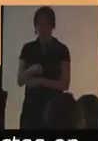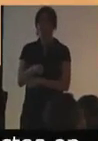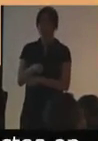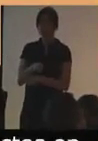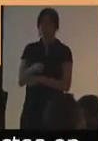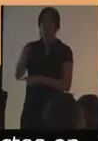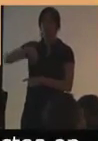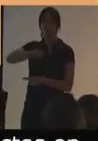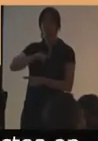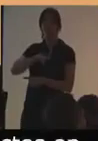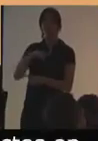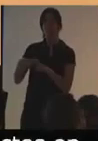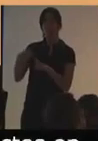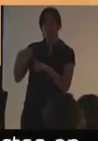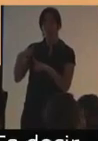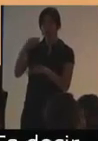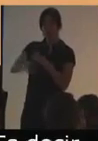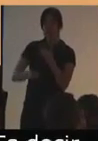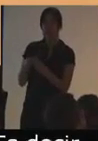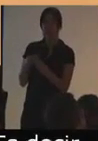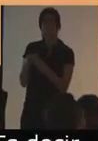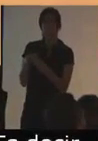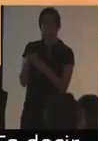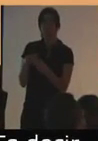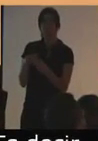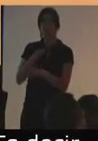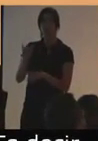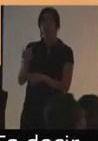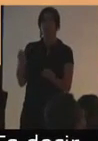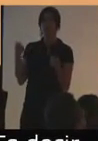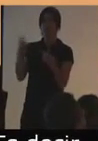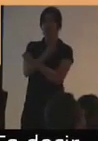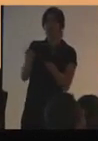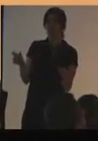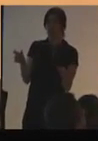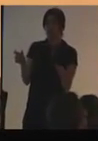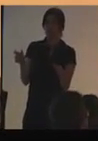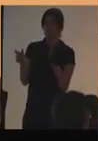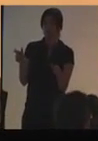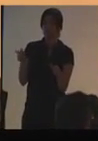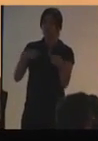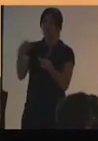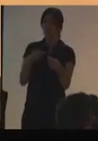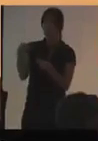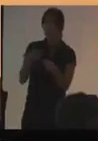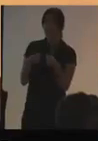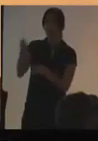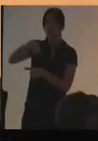involved. It's not a matter of just having more things. It's having more things made available